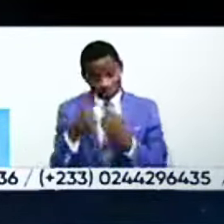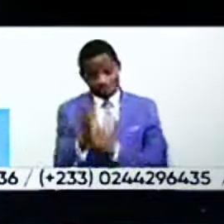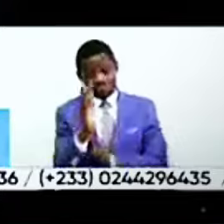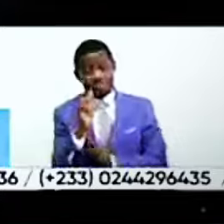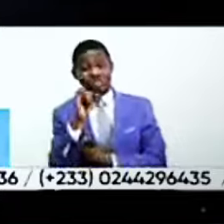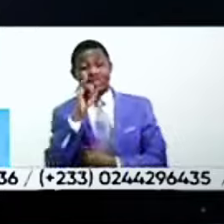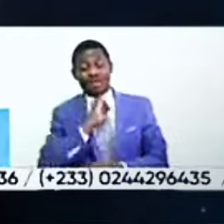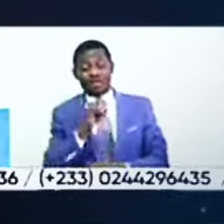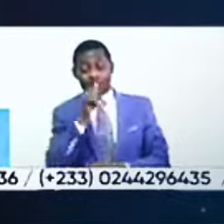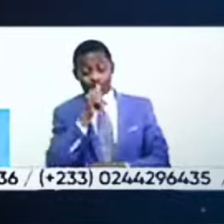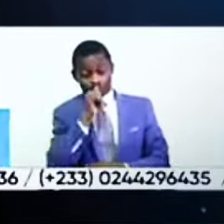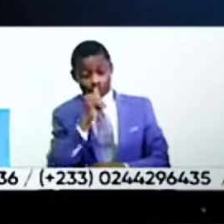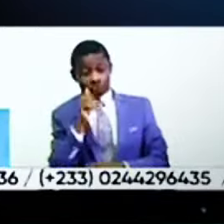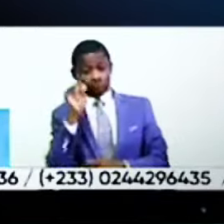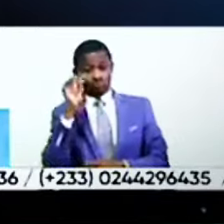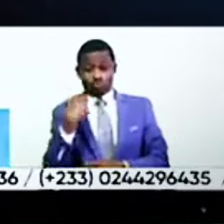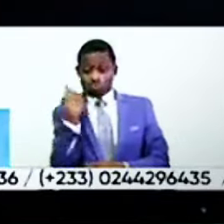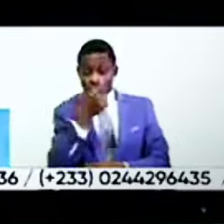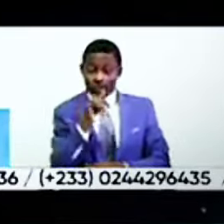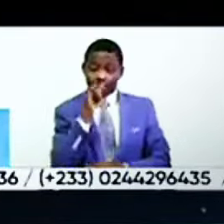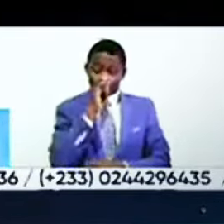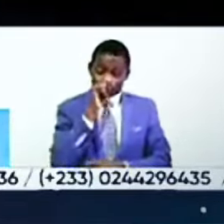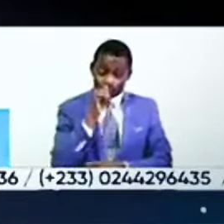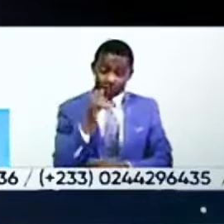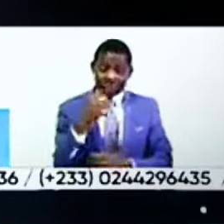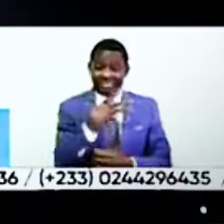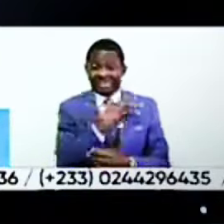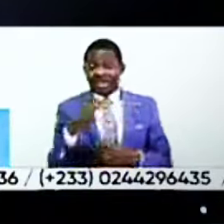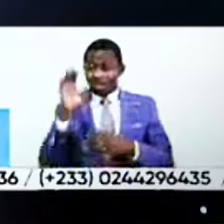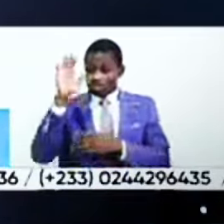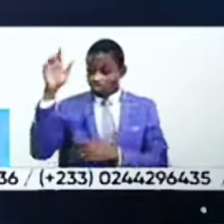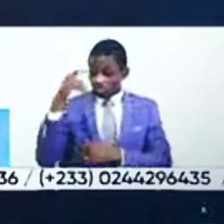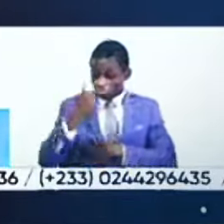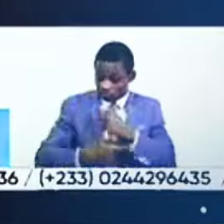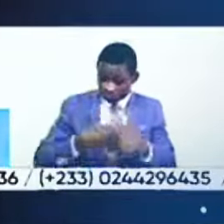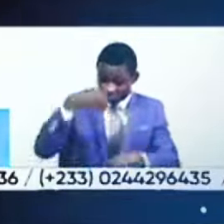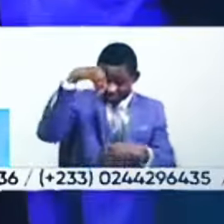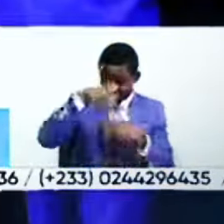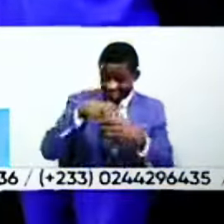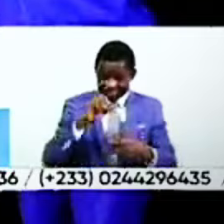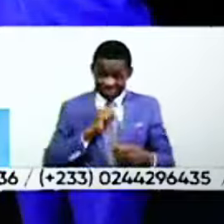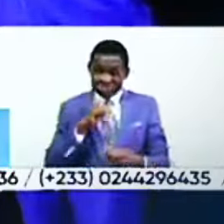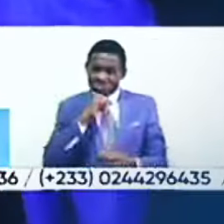his grace to me was not without effect.